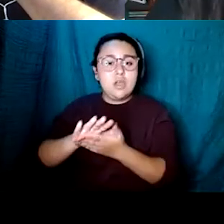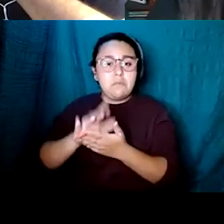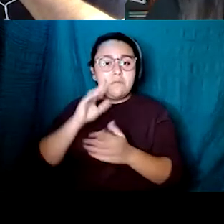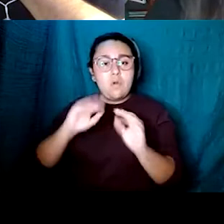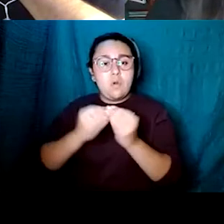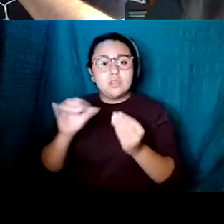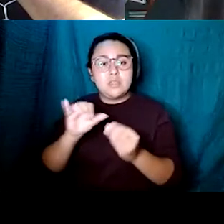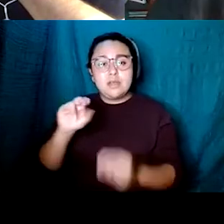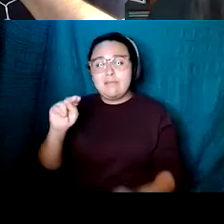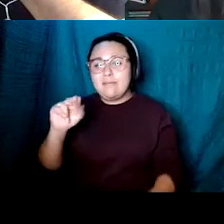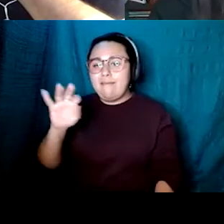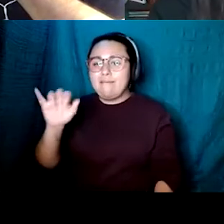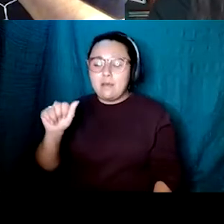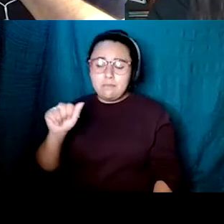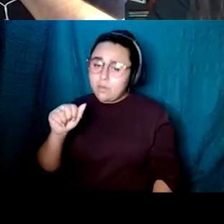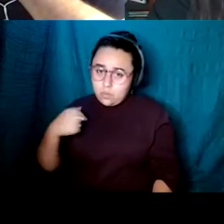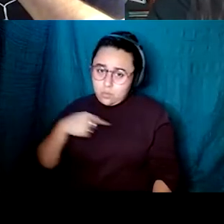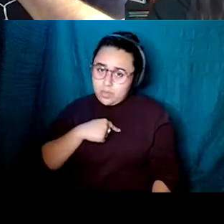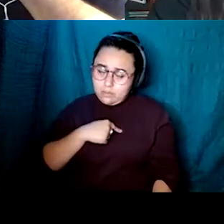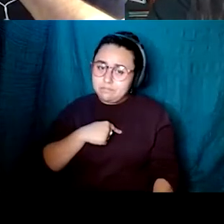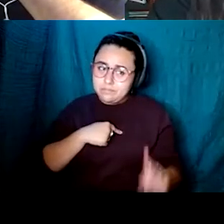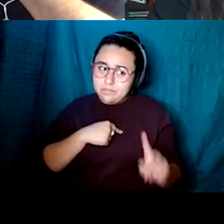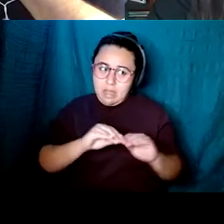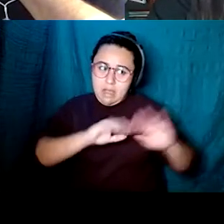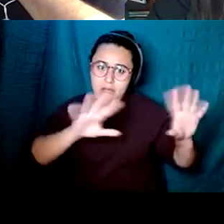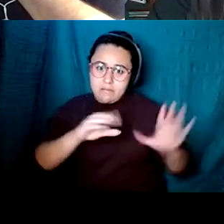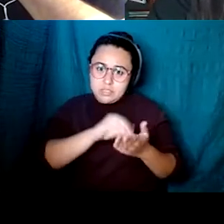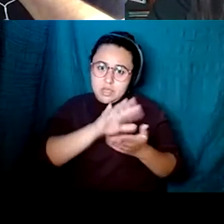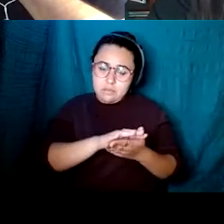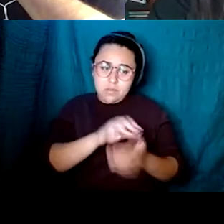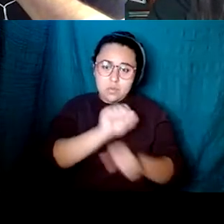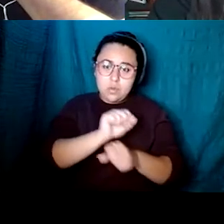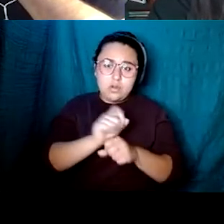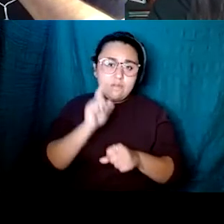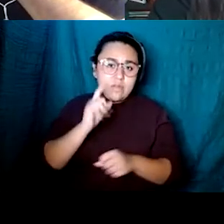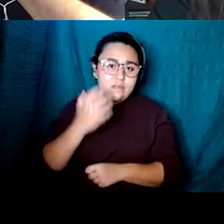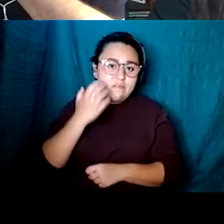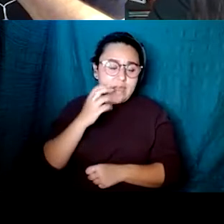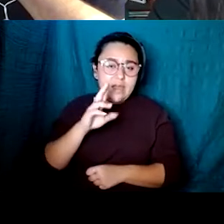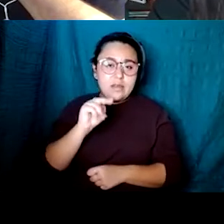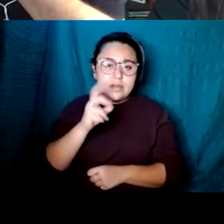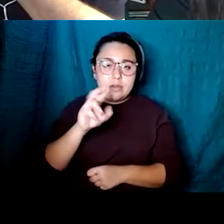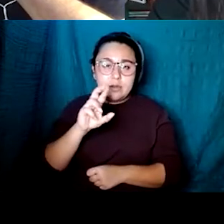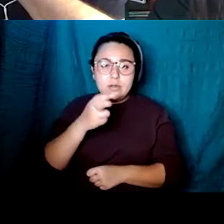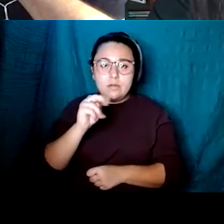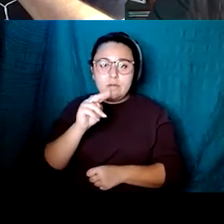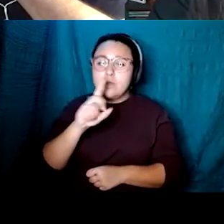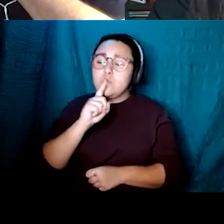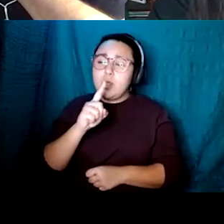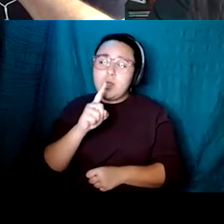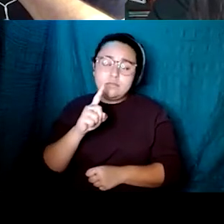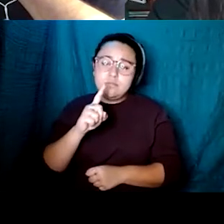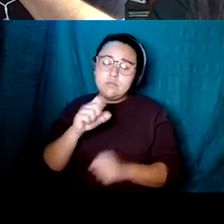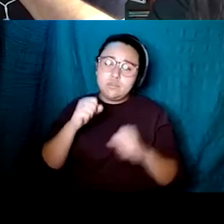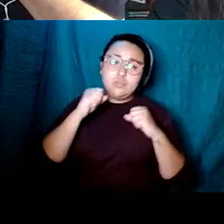organizations like NAAFA, but it's very obvious and documented around the work of the Fat Underground, which was really instrumental in the early 70s,